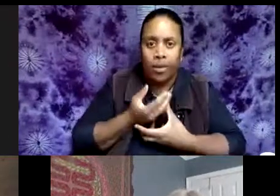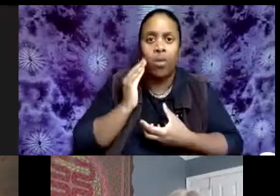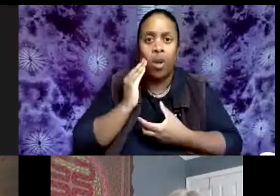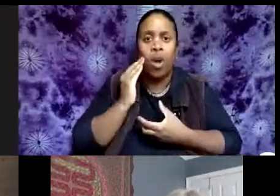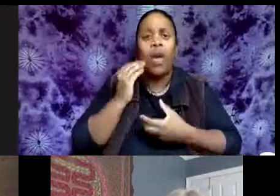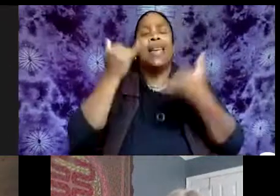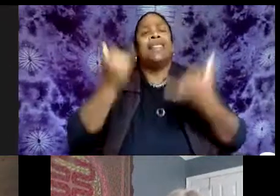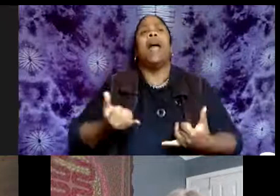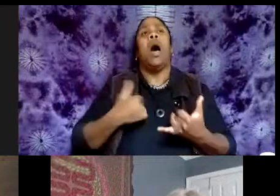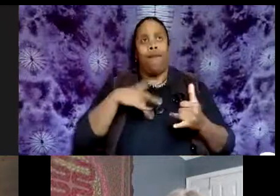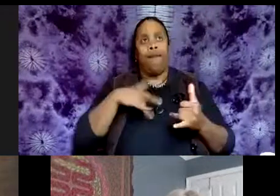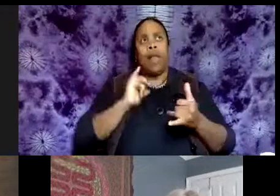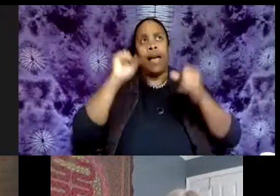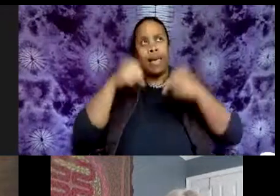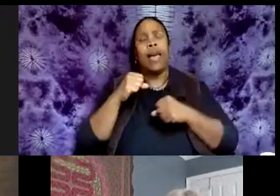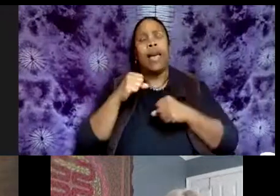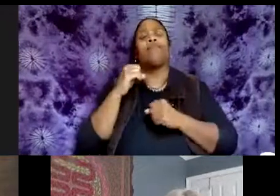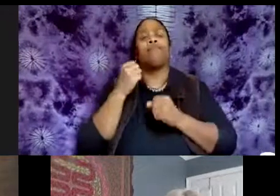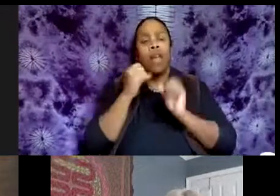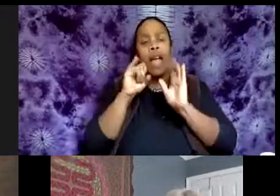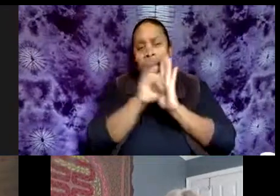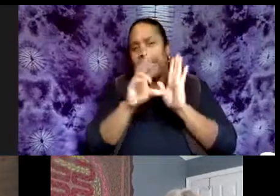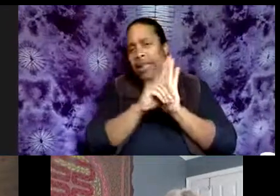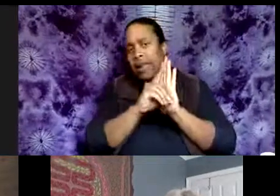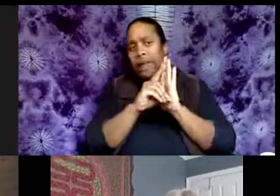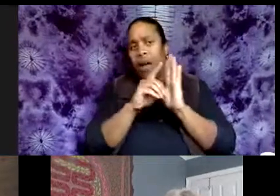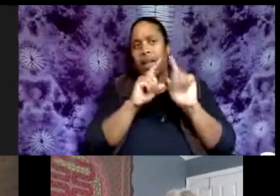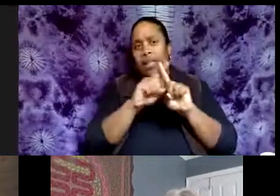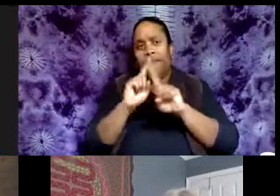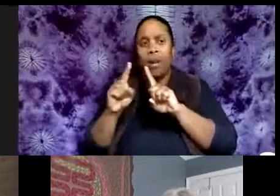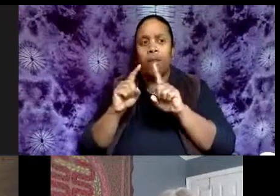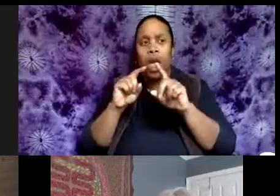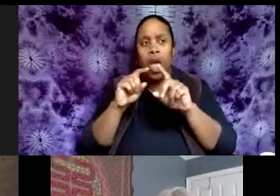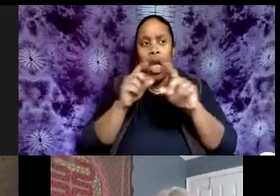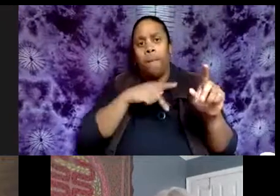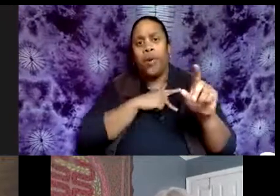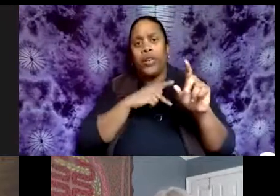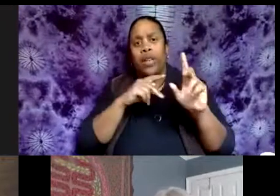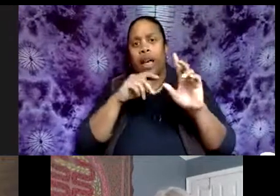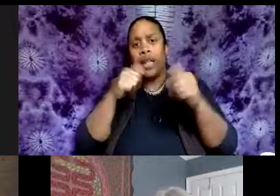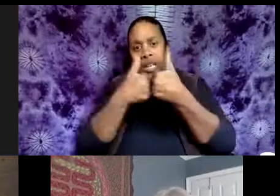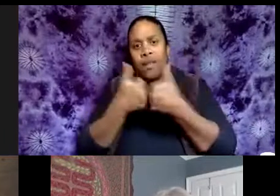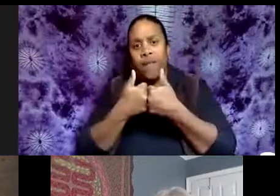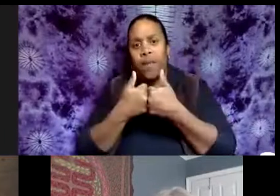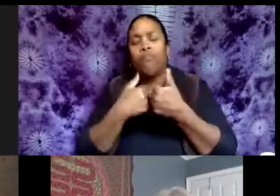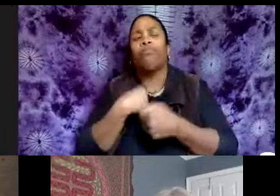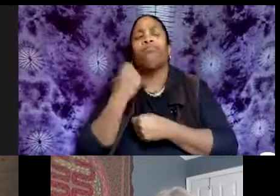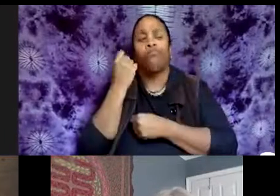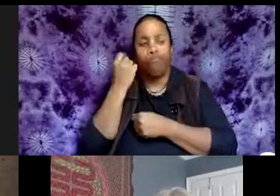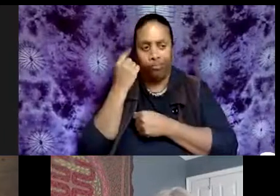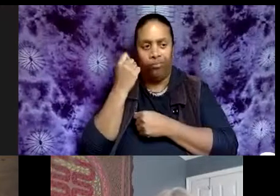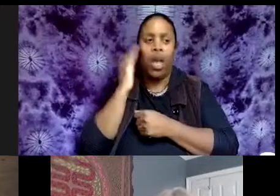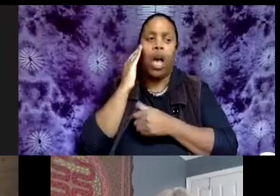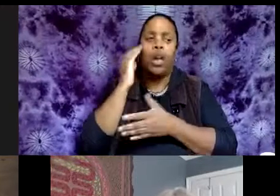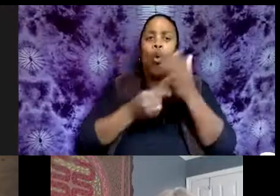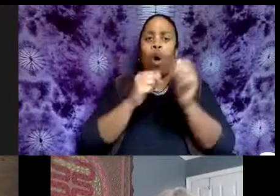now identify these sociopathic personality disorders, so that I do feel protected, and I know what to avoid, and